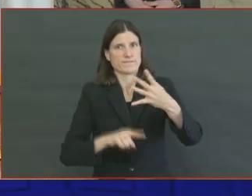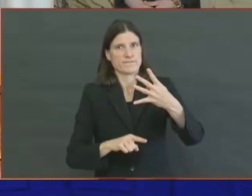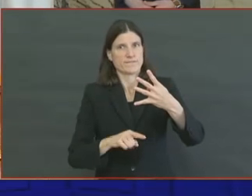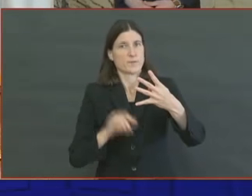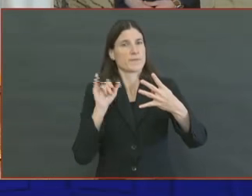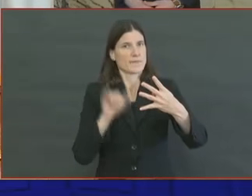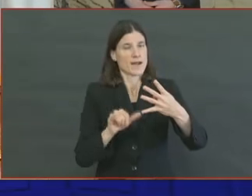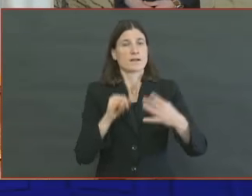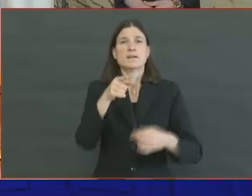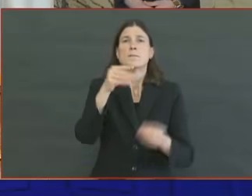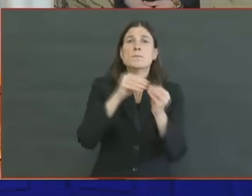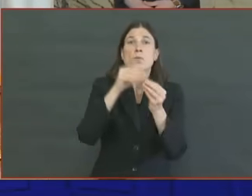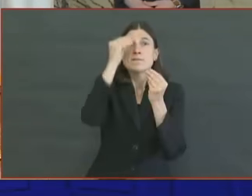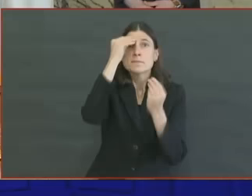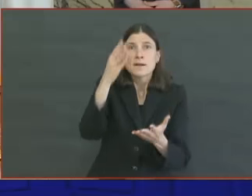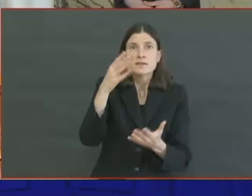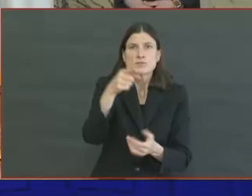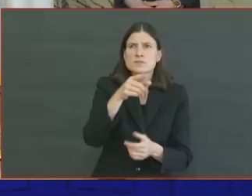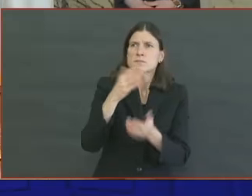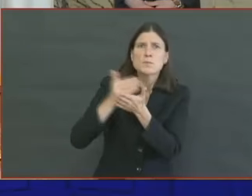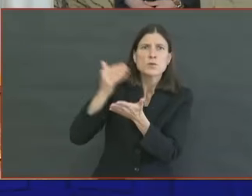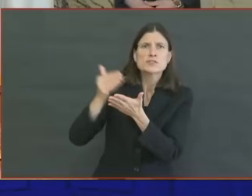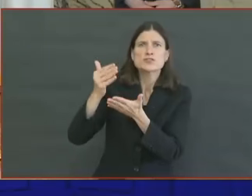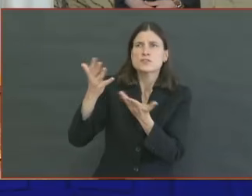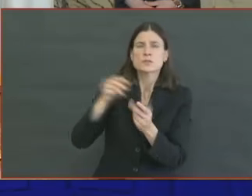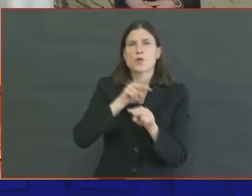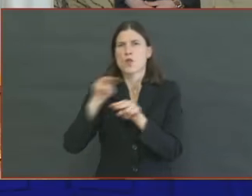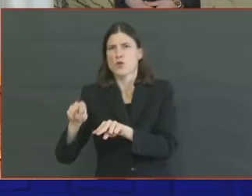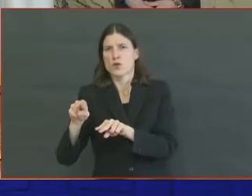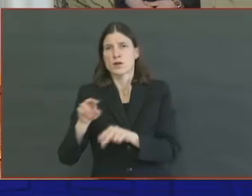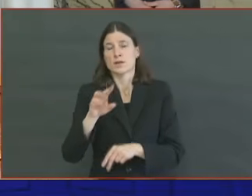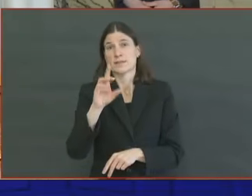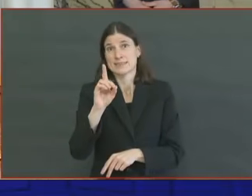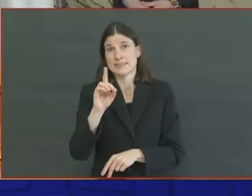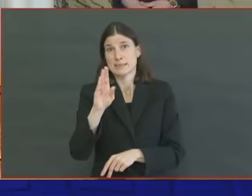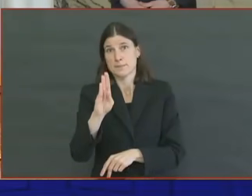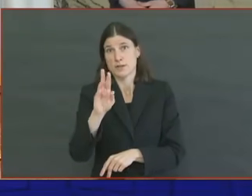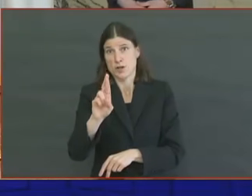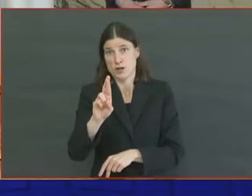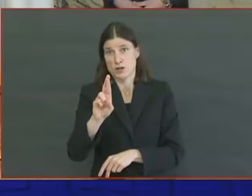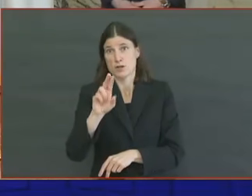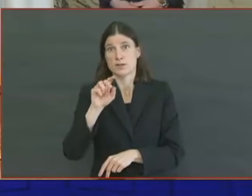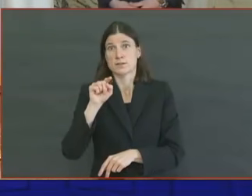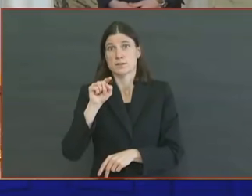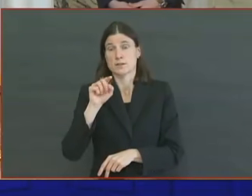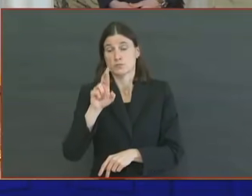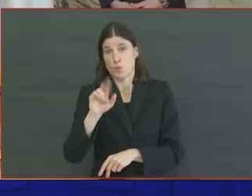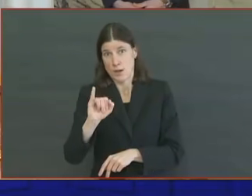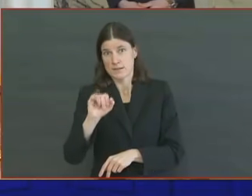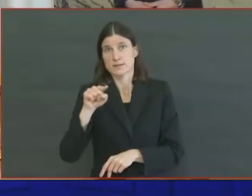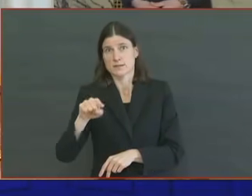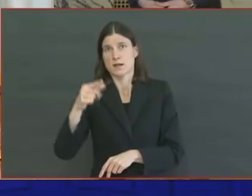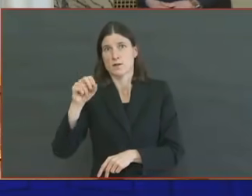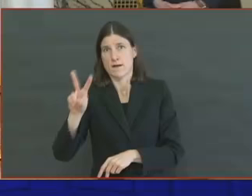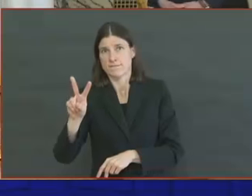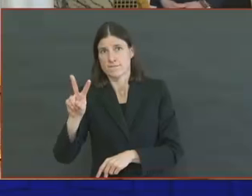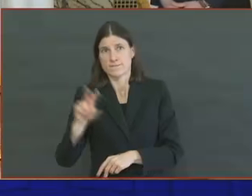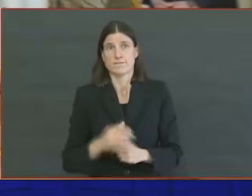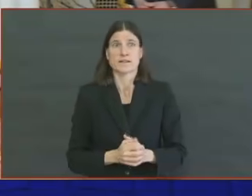from financial ruin, and I want to thank you for doing that. With that, I will turn it over to Dr. Nicole and then come back for questions.